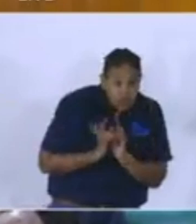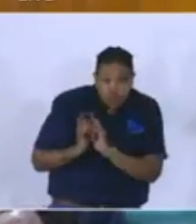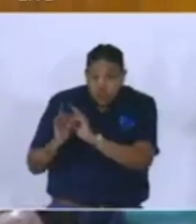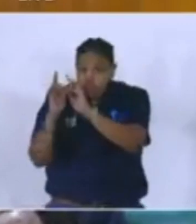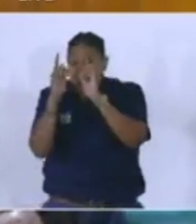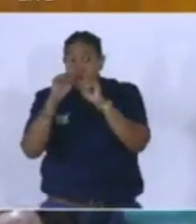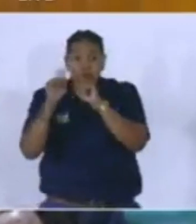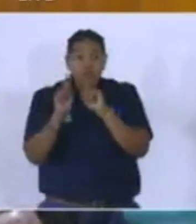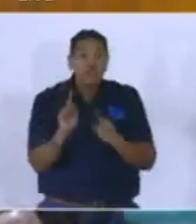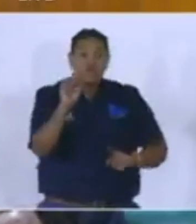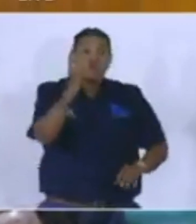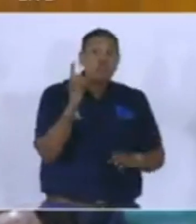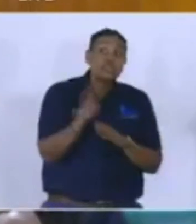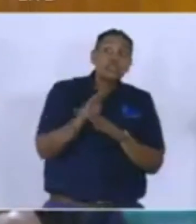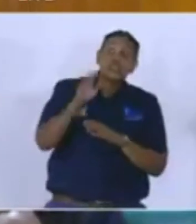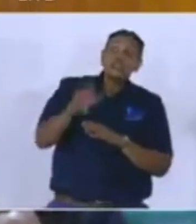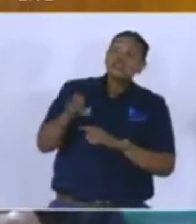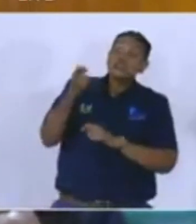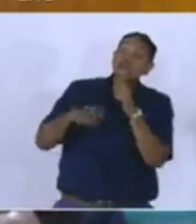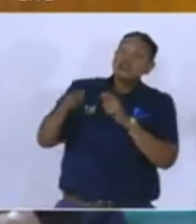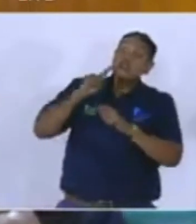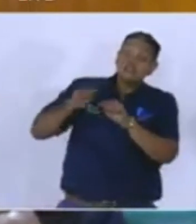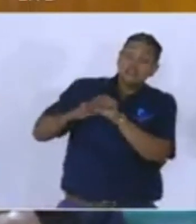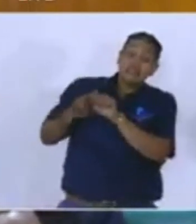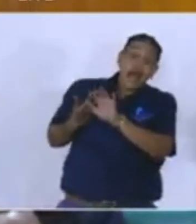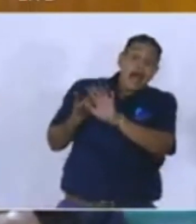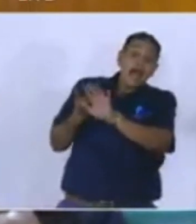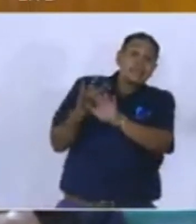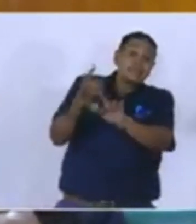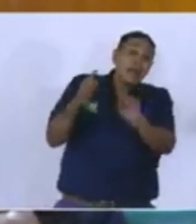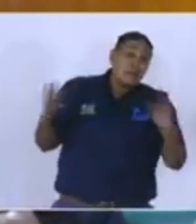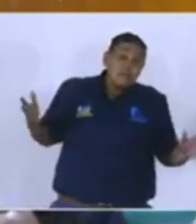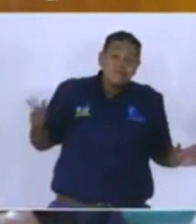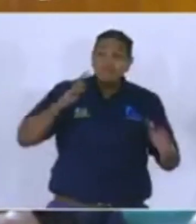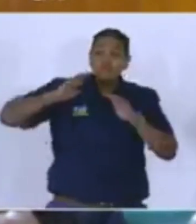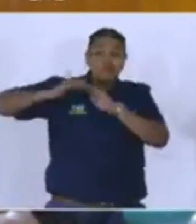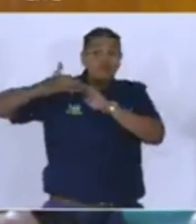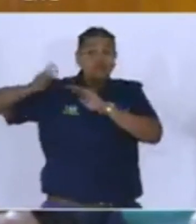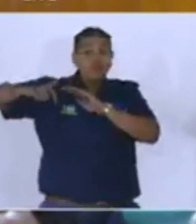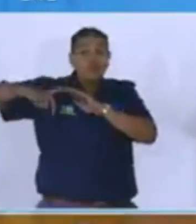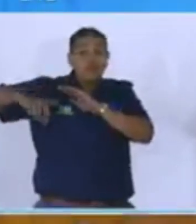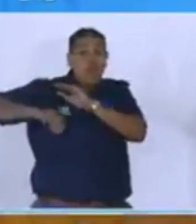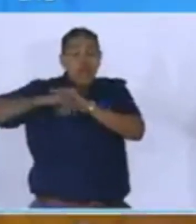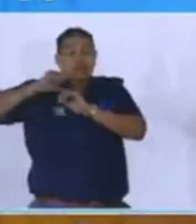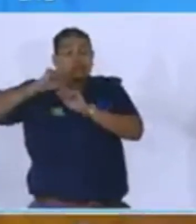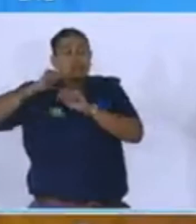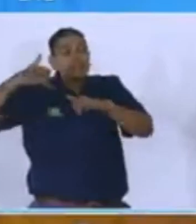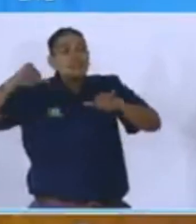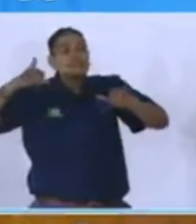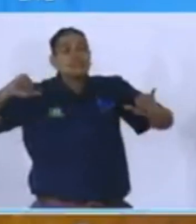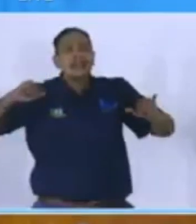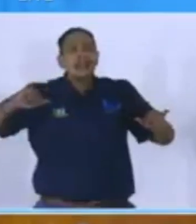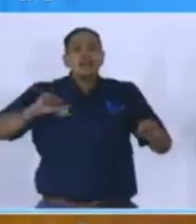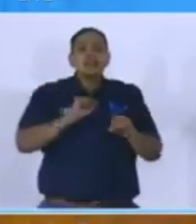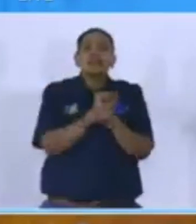When the first industrial revolution started, Jamaica was still a colony.